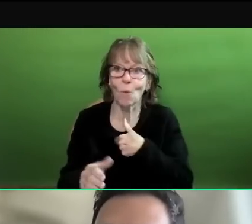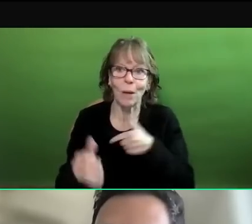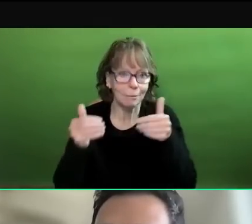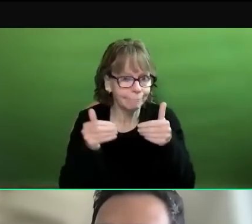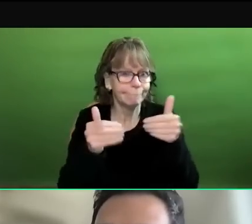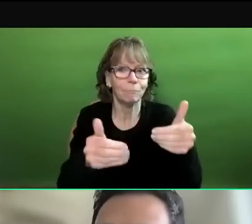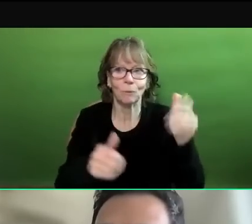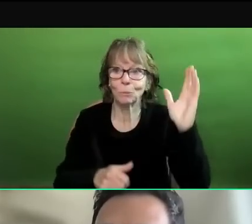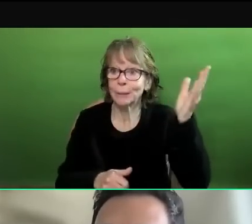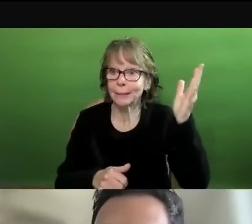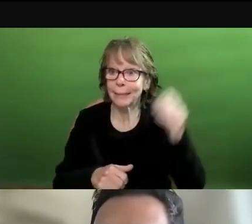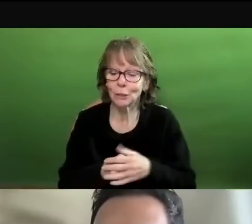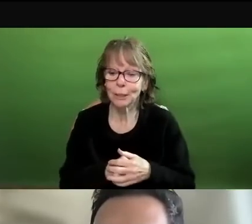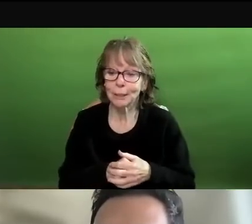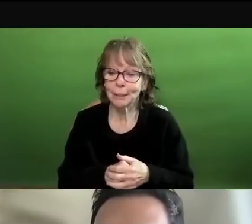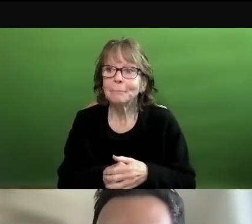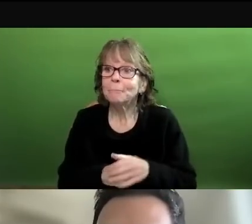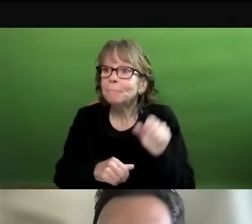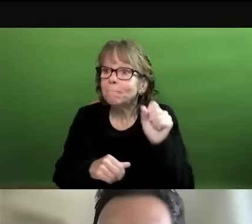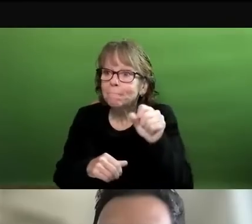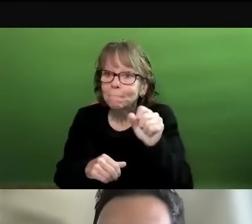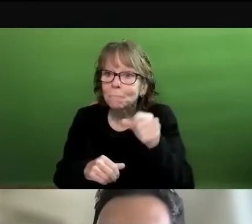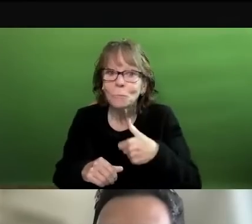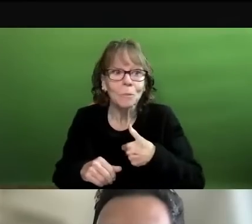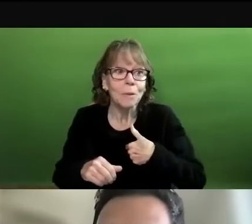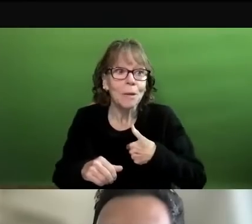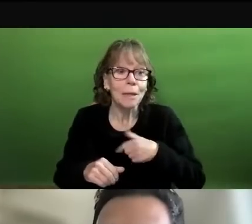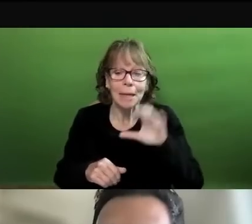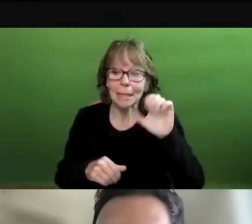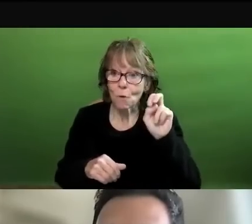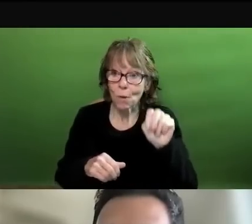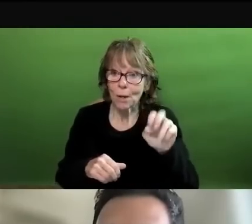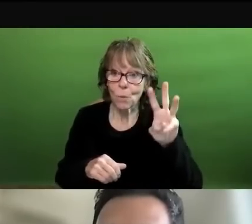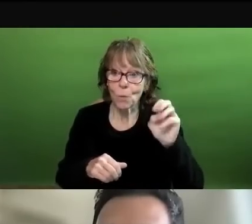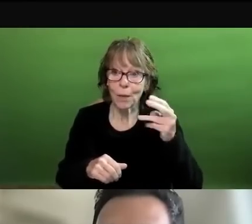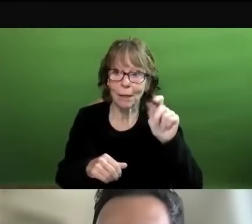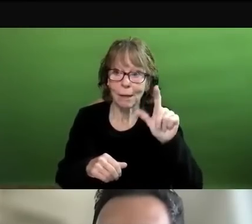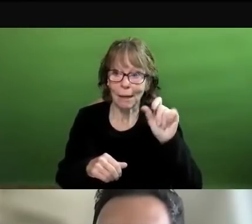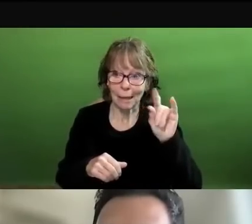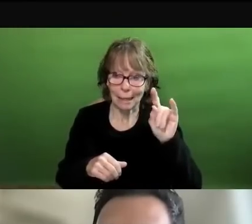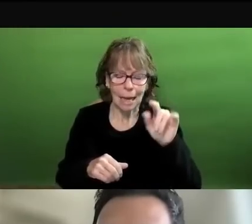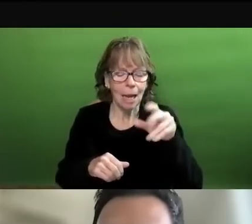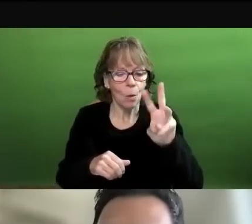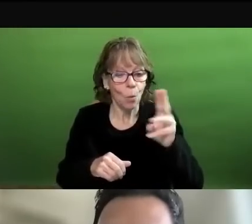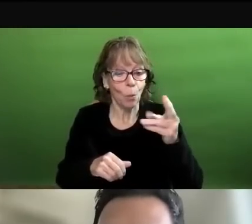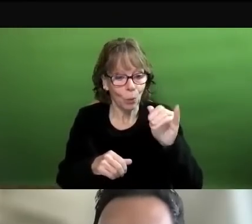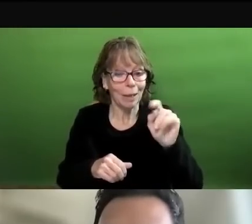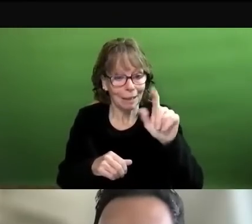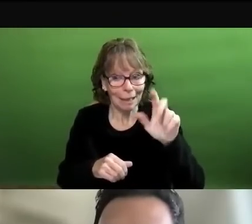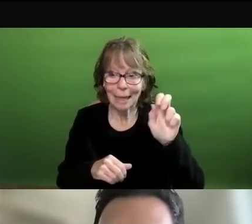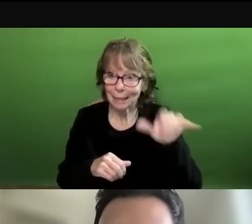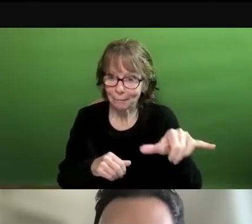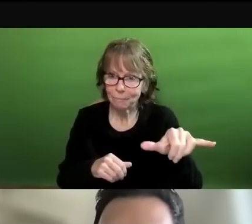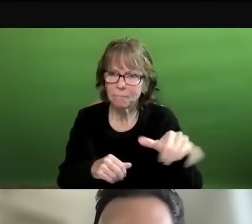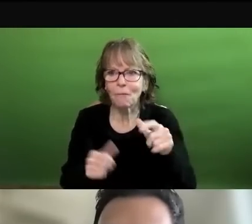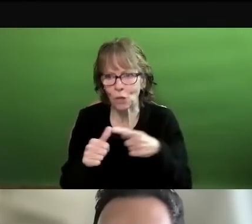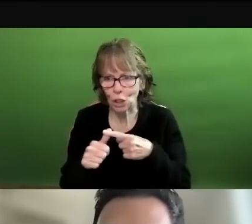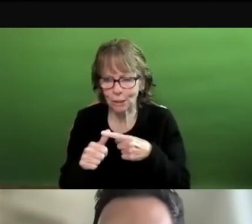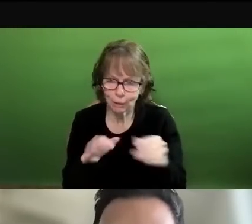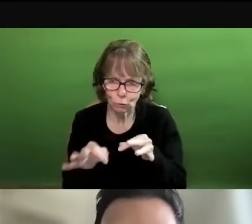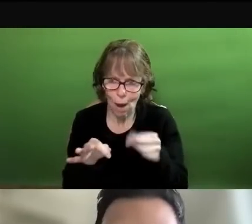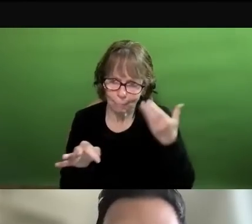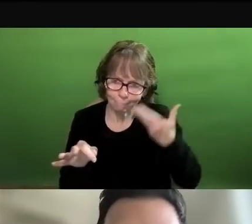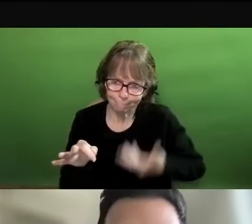in. Great. Yeah, my name is Cameron Whitley, and let me just tell you a little bit, describe myself